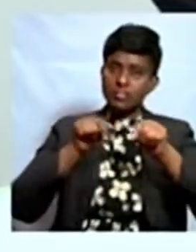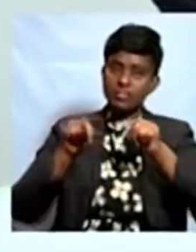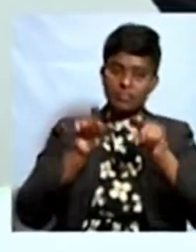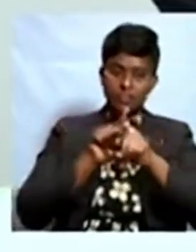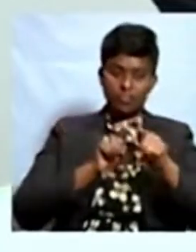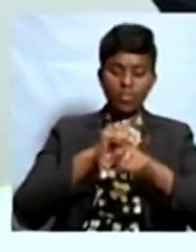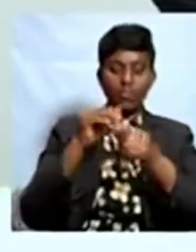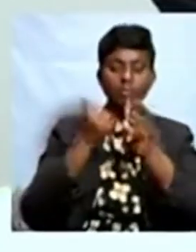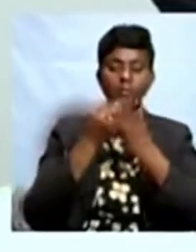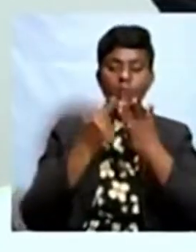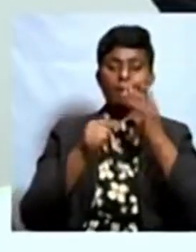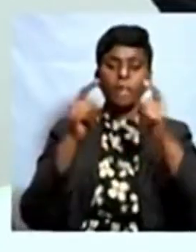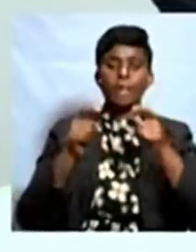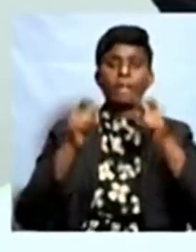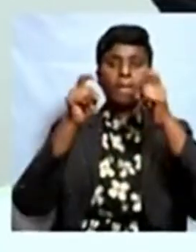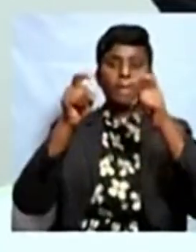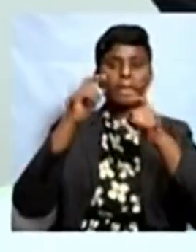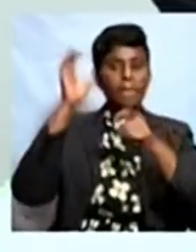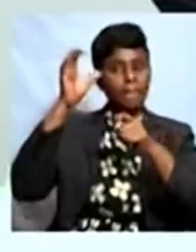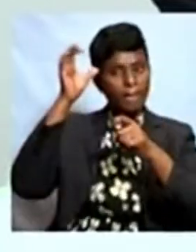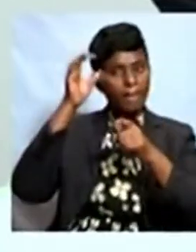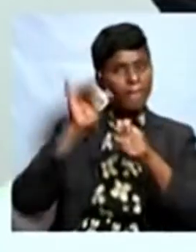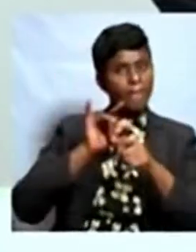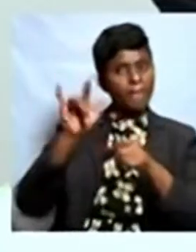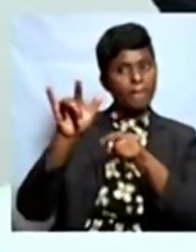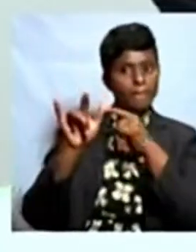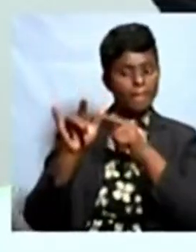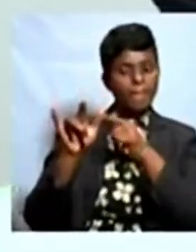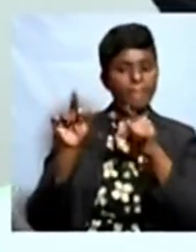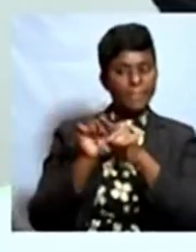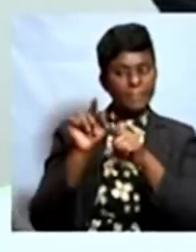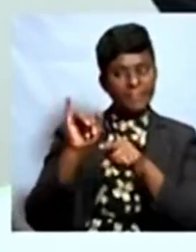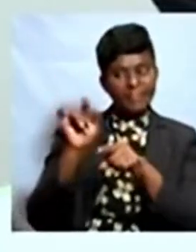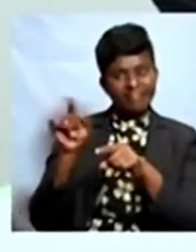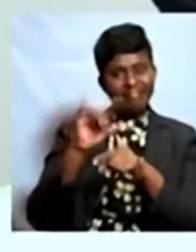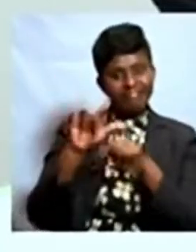and promotion of civil aviation. It